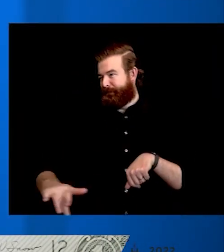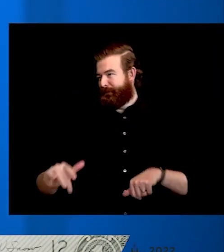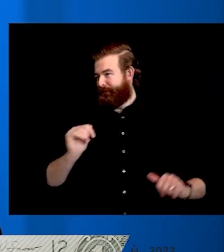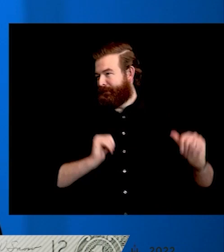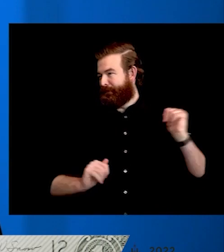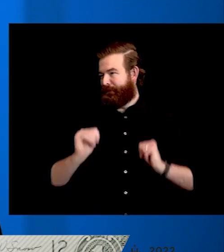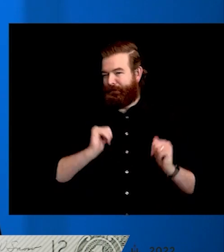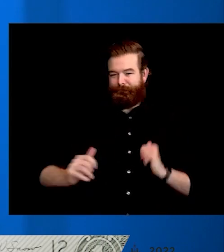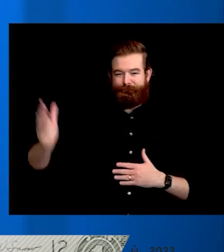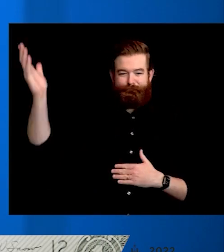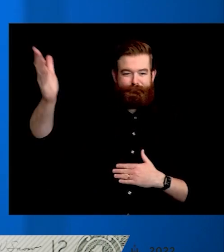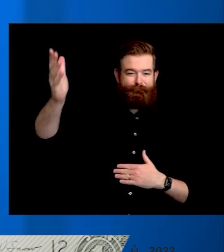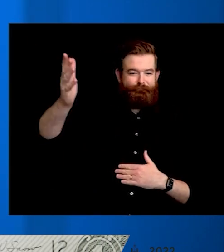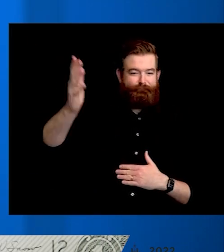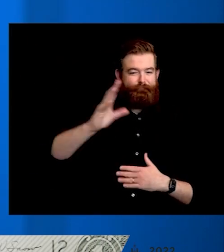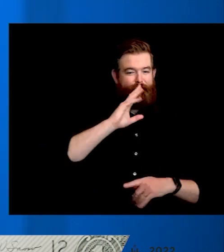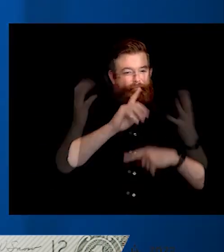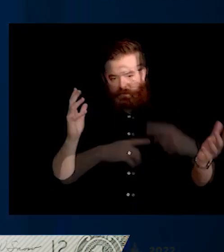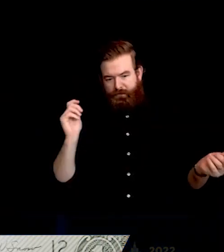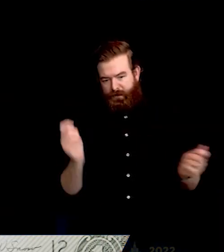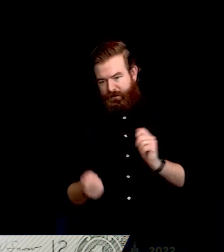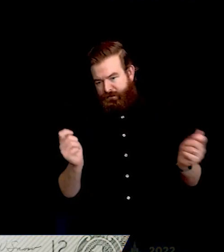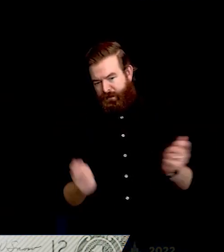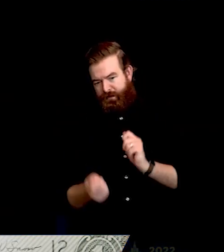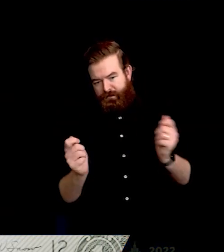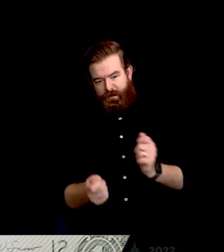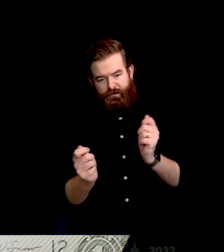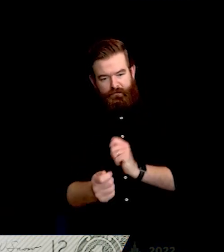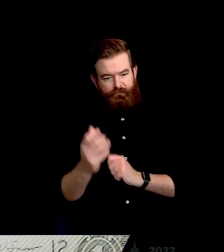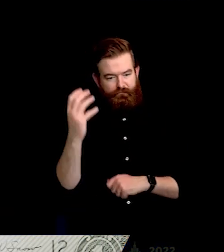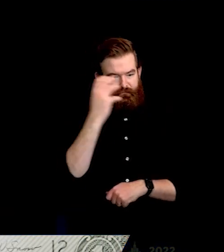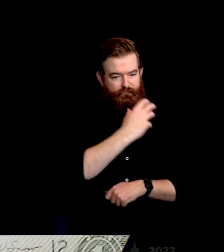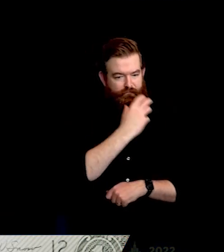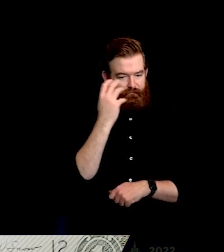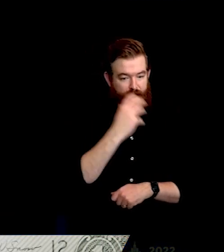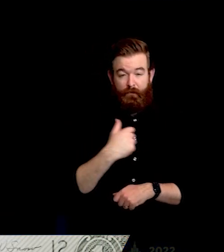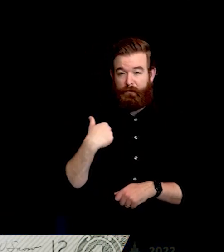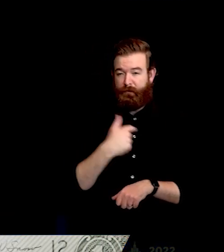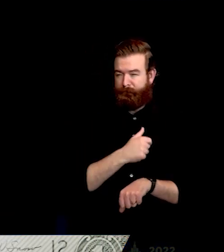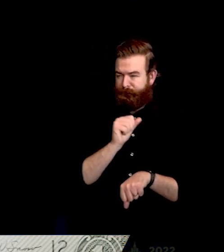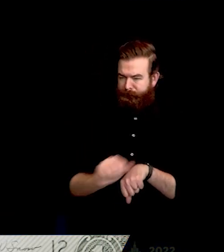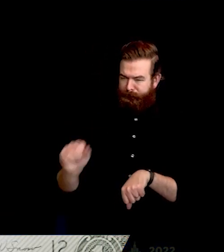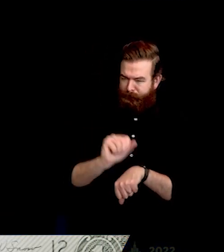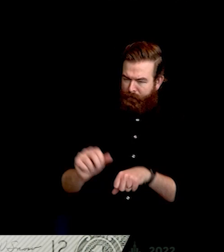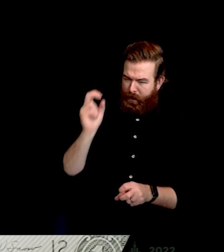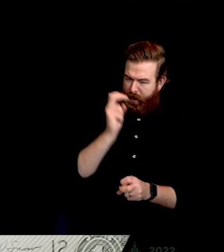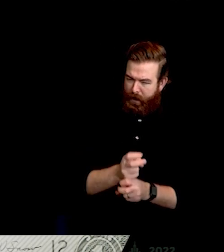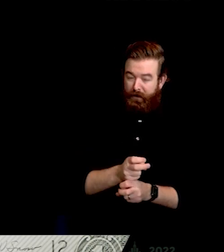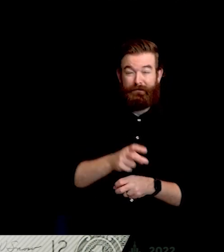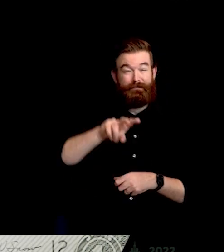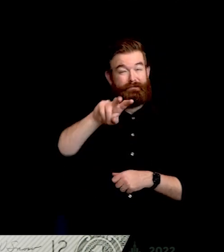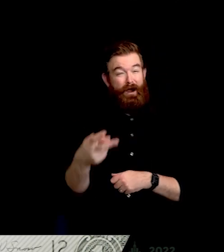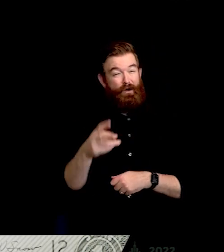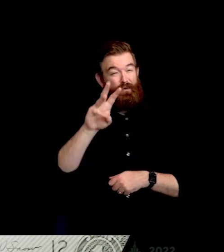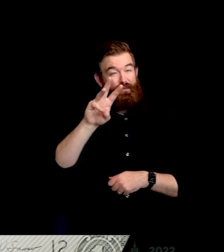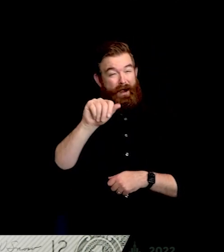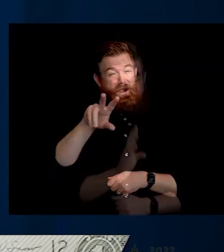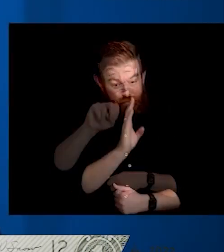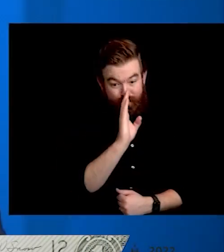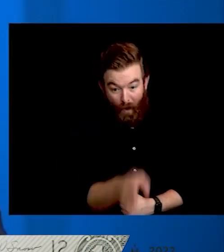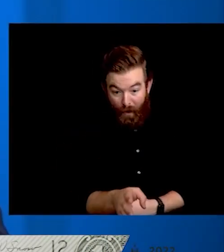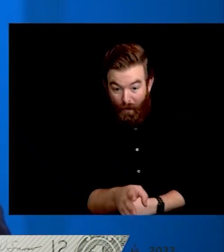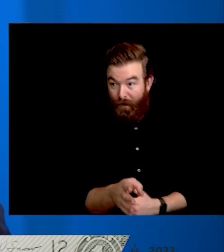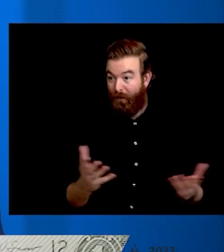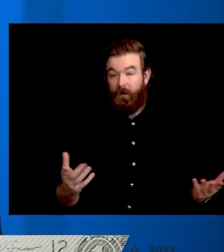that will make the process smoother and faster. I mean, those kinds of things are always things we've heard from a Republican governor. So